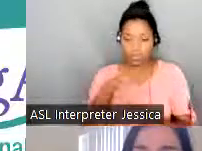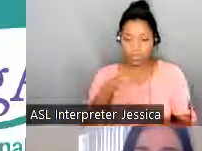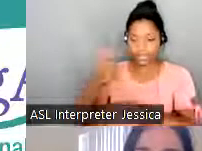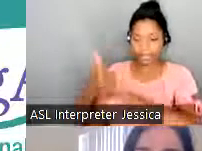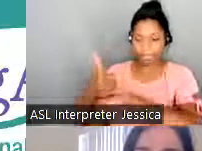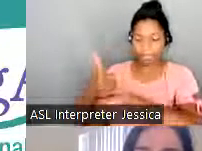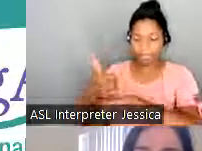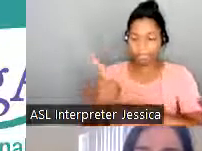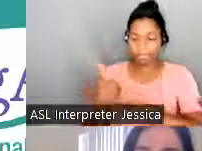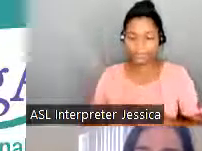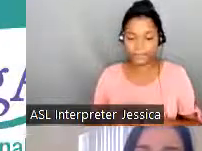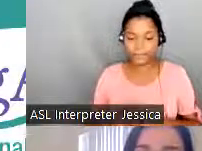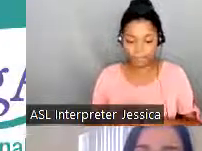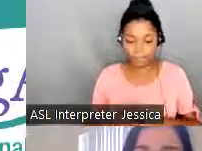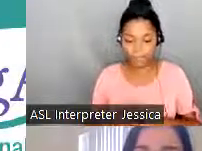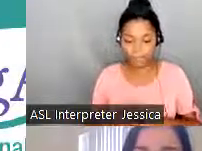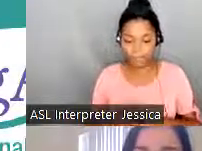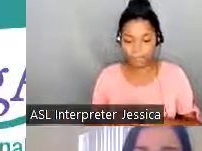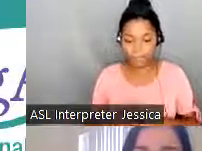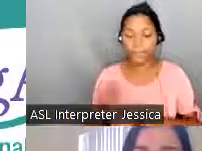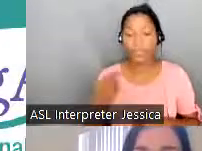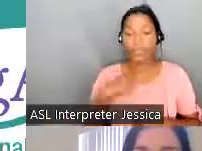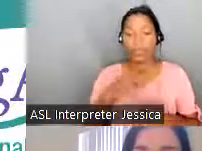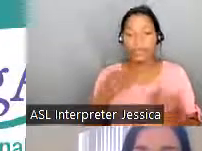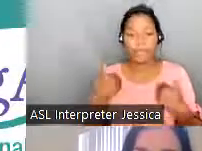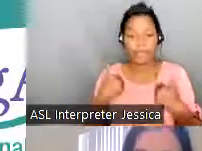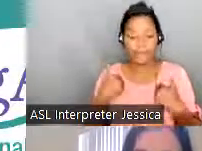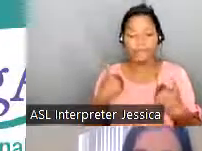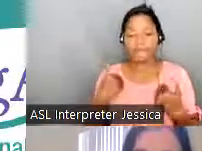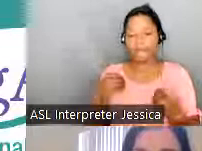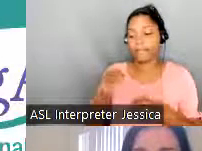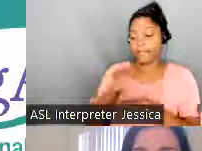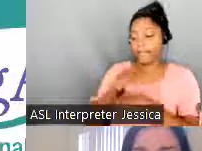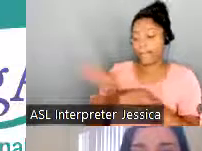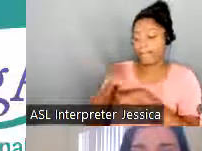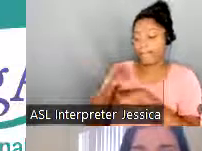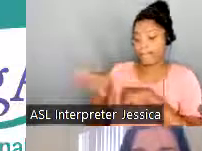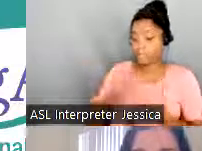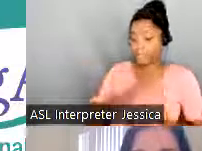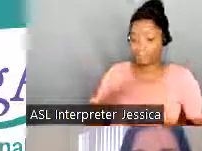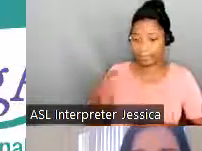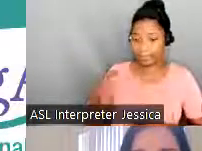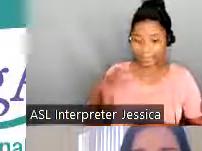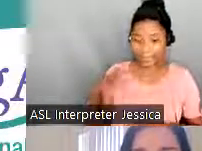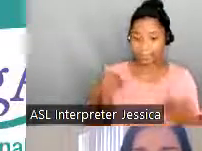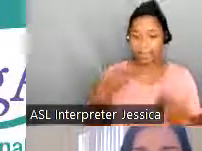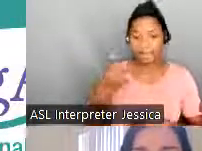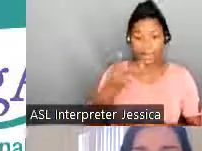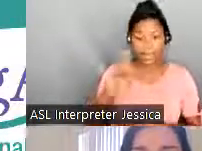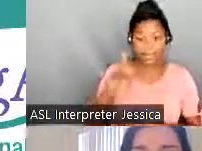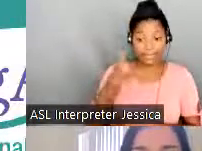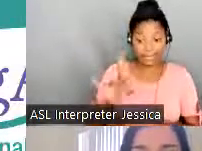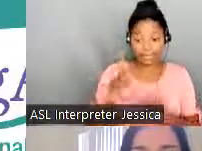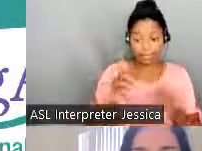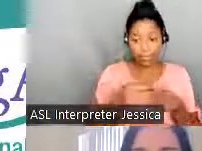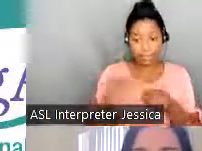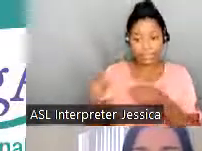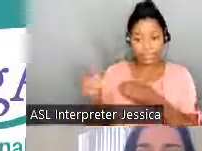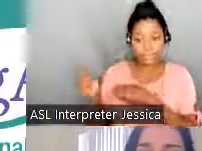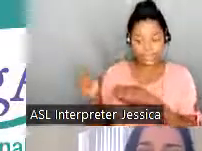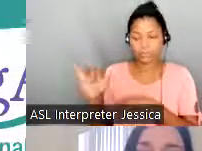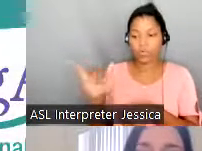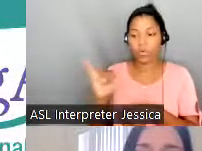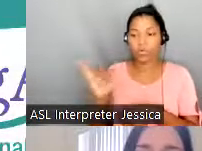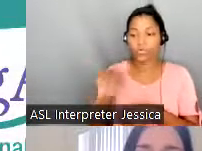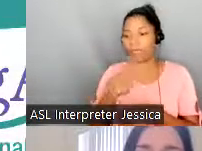guided by a project advisory committee with representatives from 18 organizations and resource centers. So on the